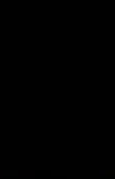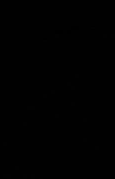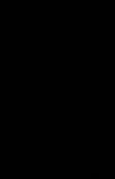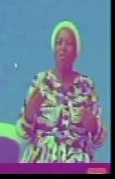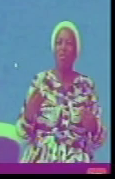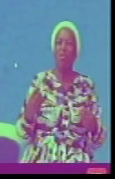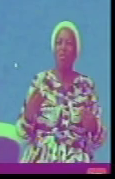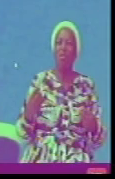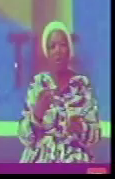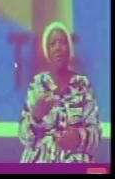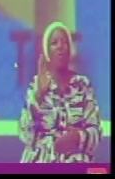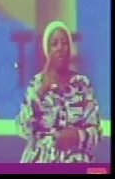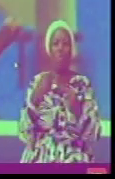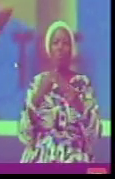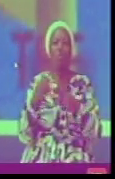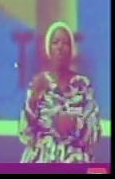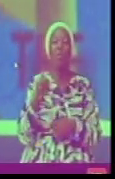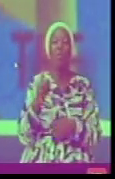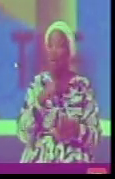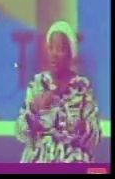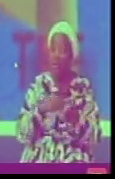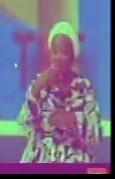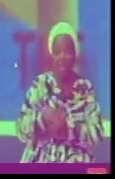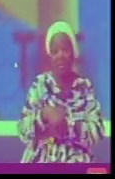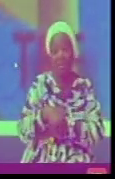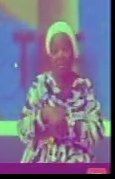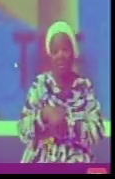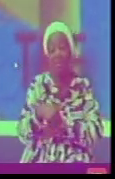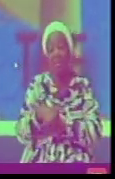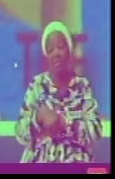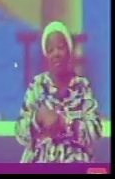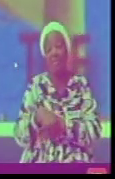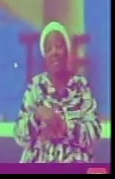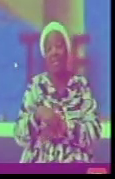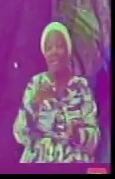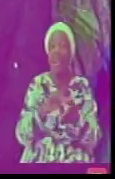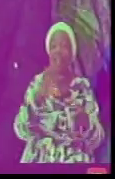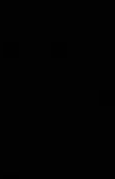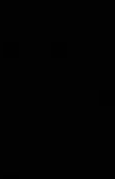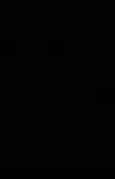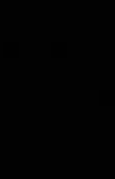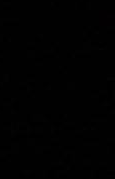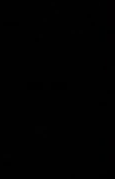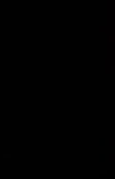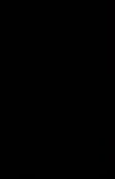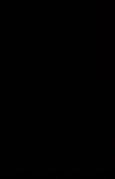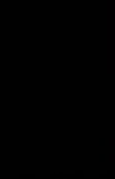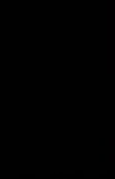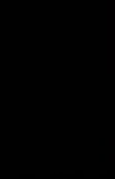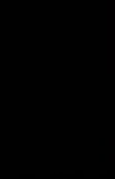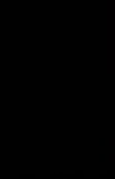Total healing, total deliverance will come unto them. And